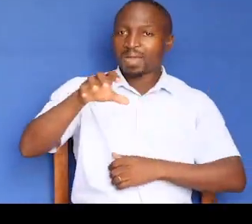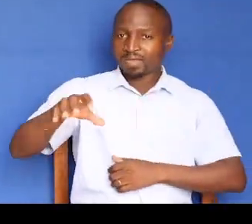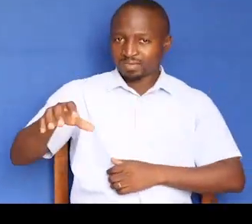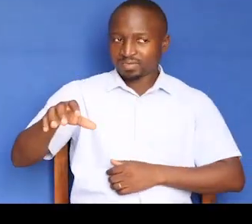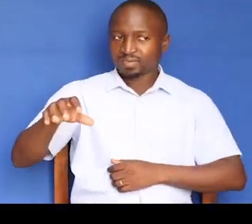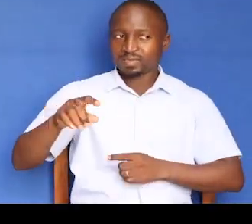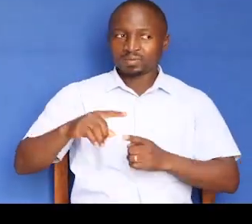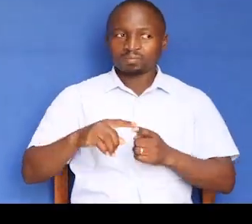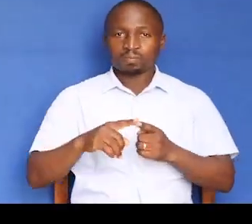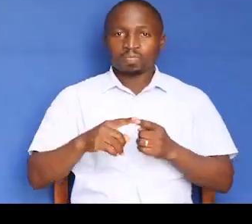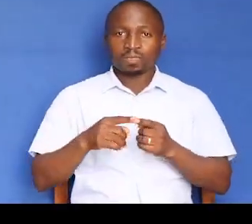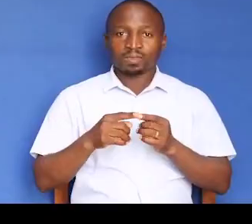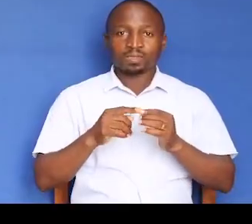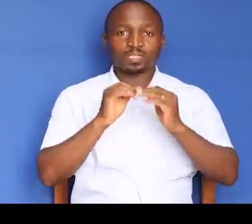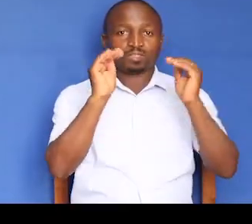market